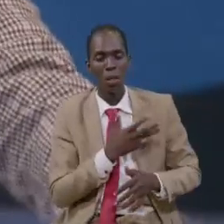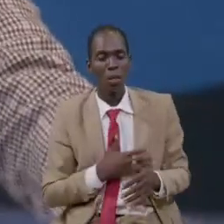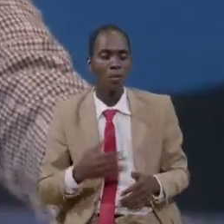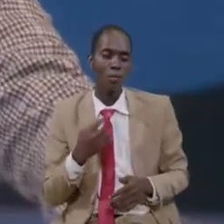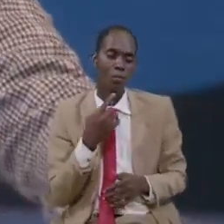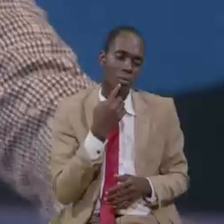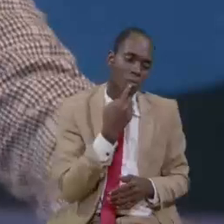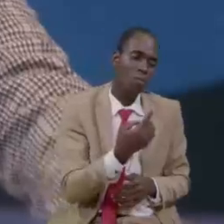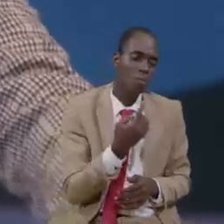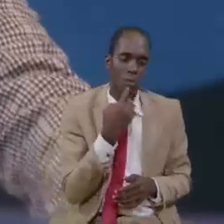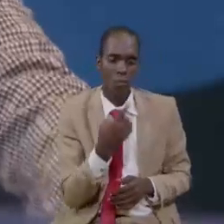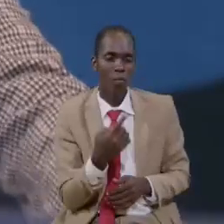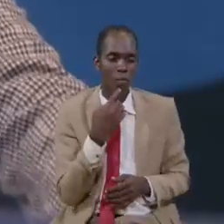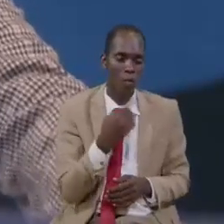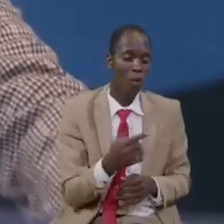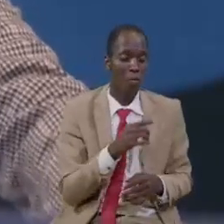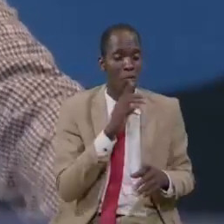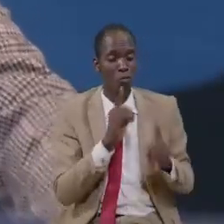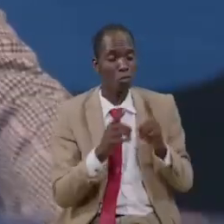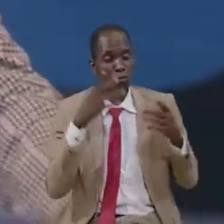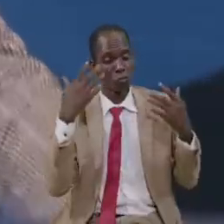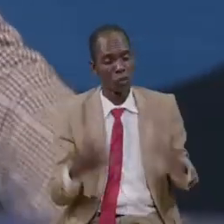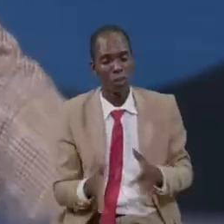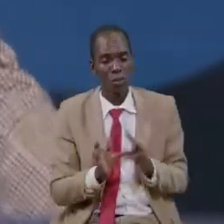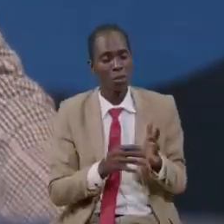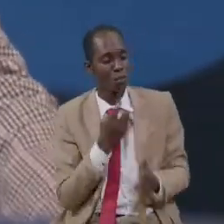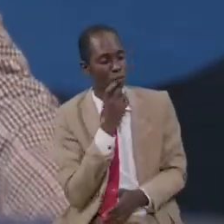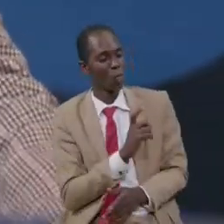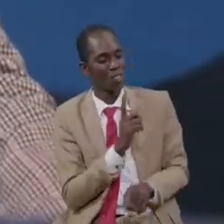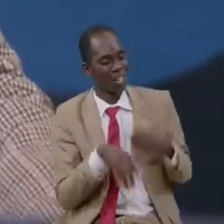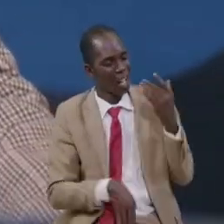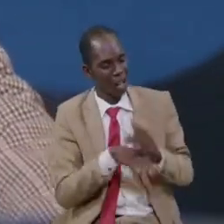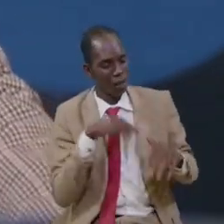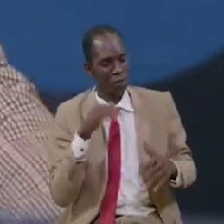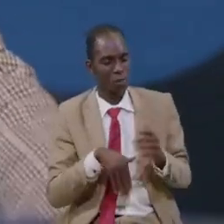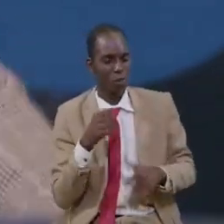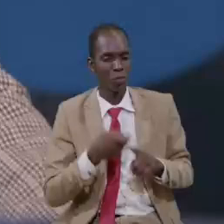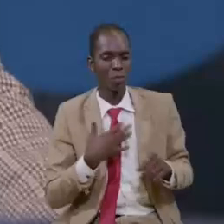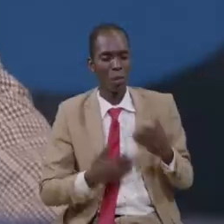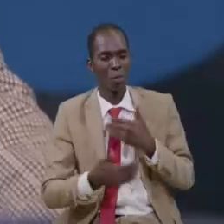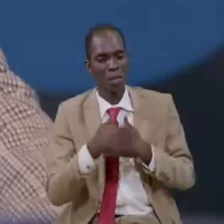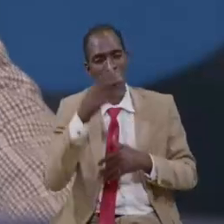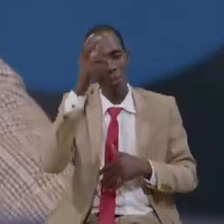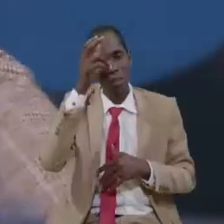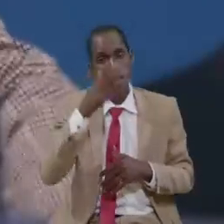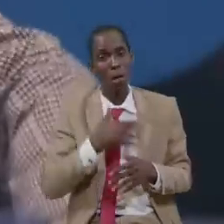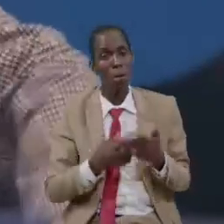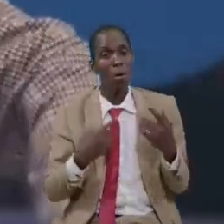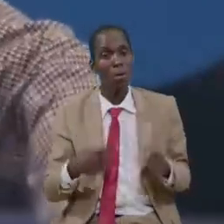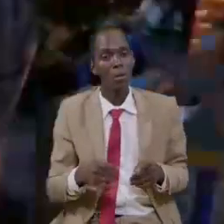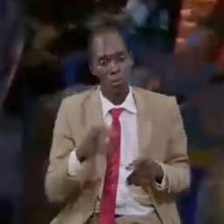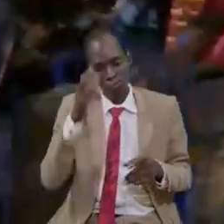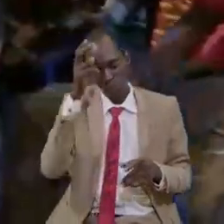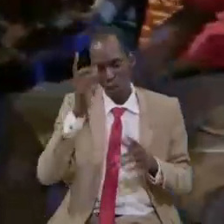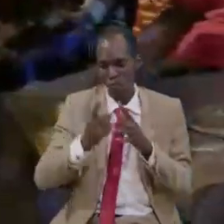sentence, Jesus said, get thee behind me, Satan. And he went behind. I said he